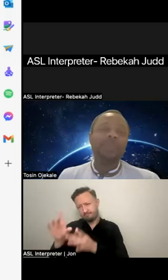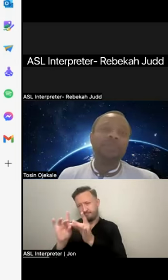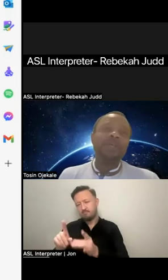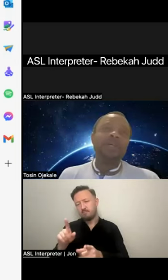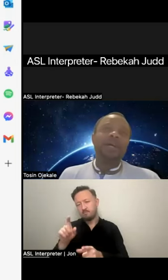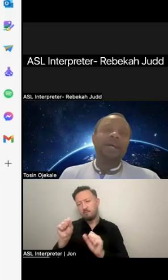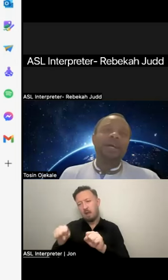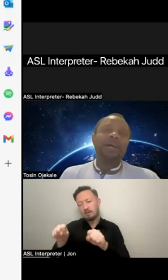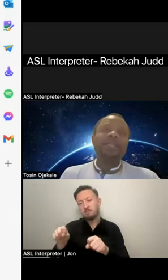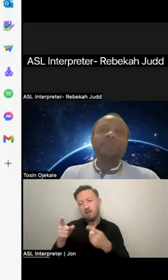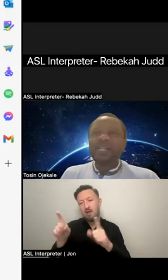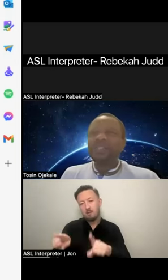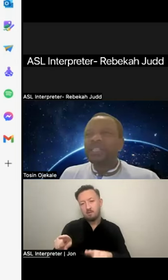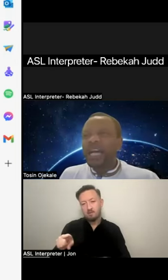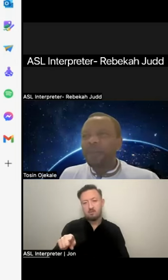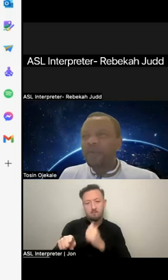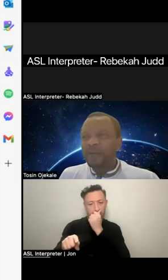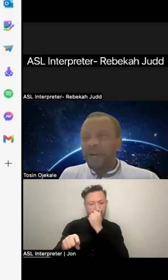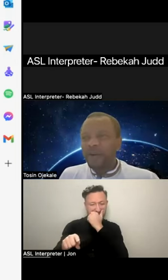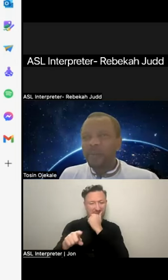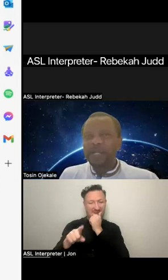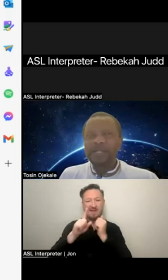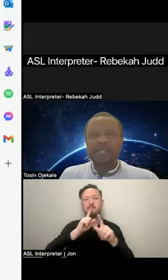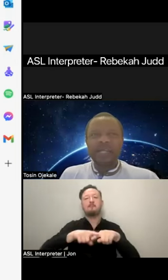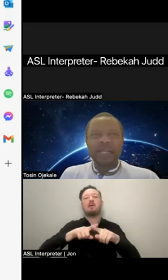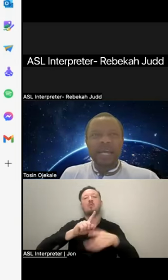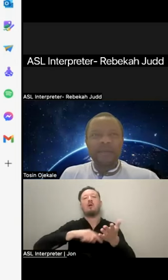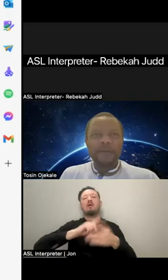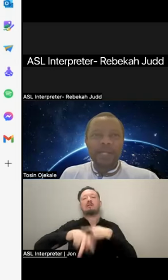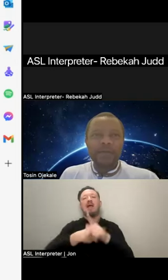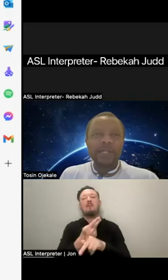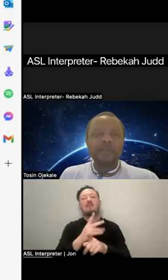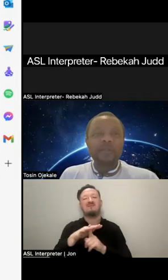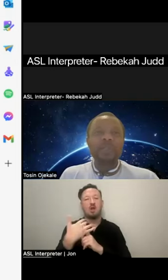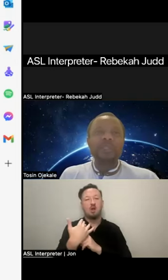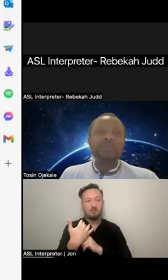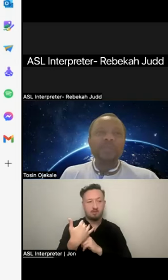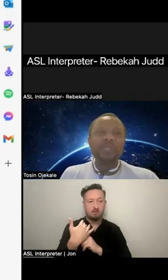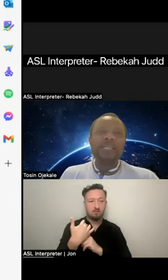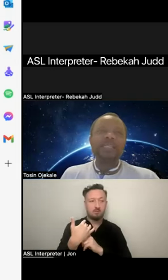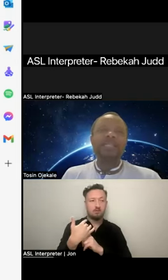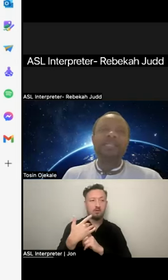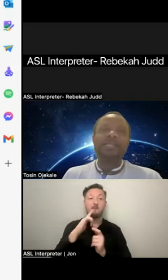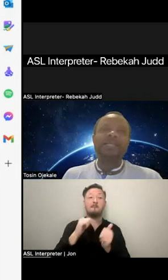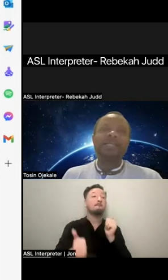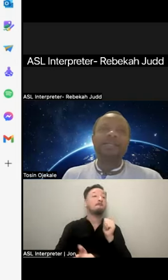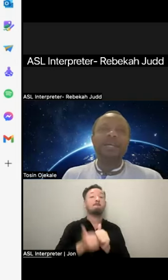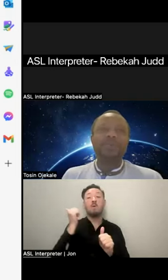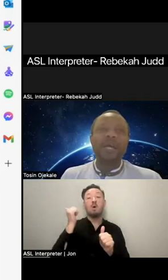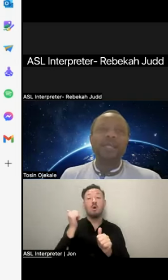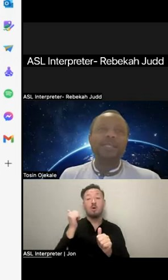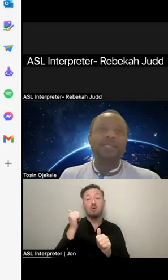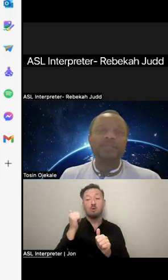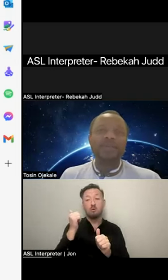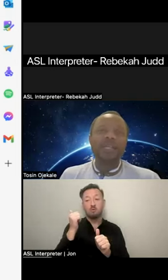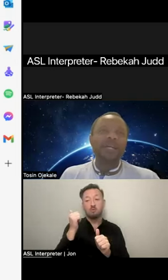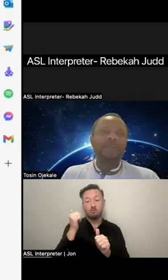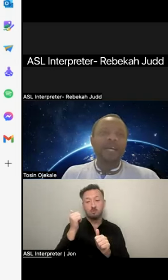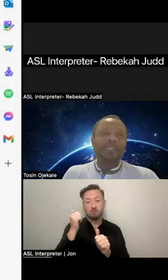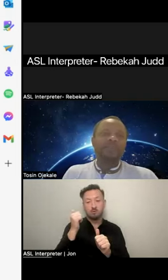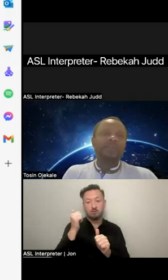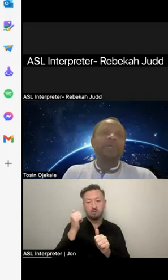do happen. It depends on the type of environment that you find yourself, but in most cases, that's why it's